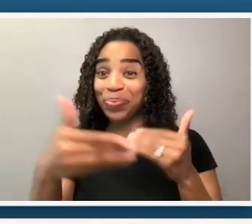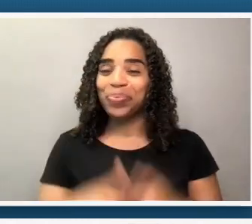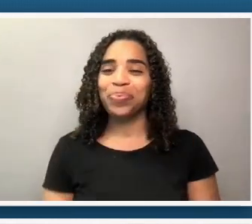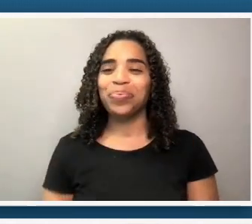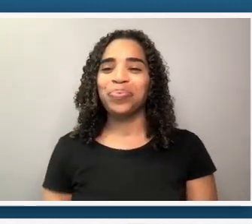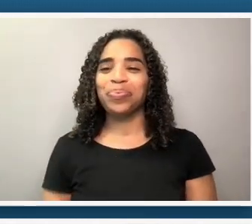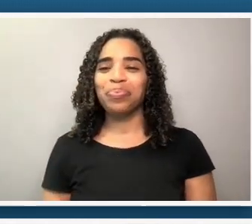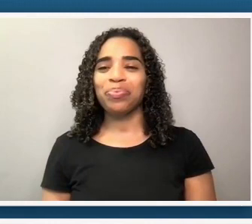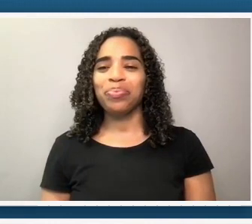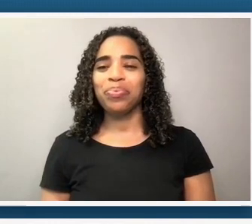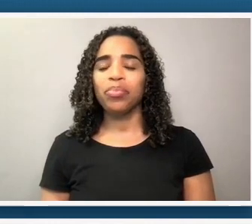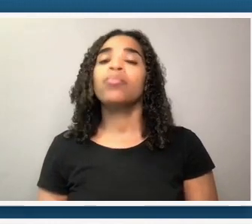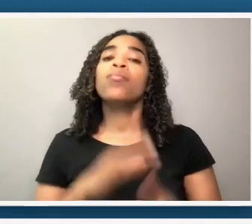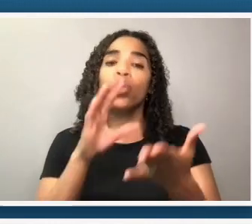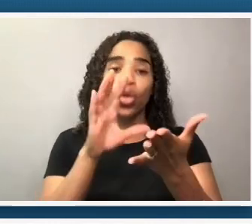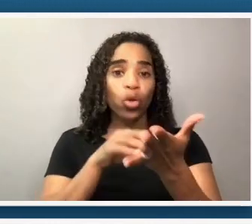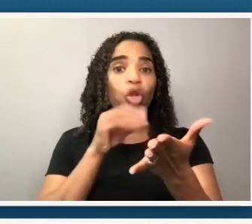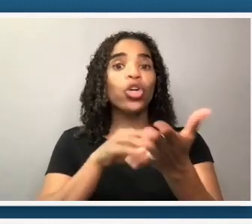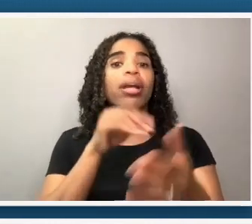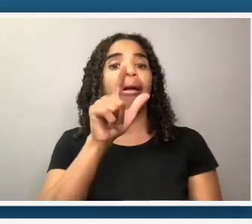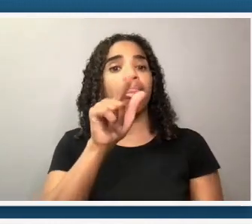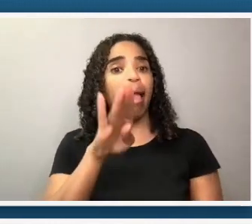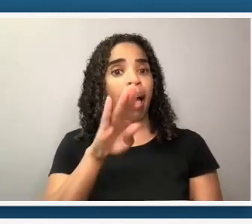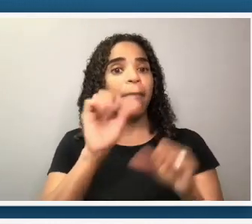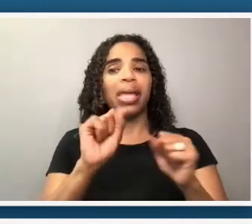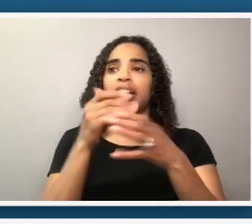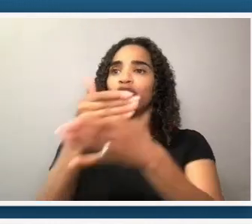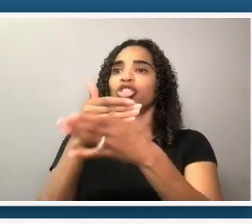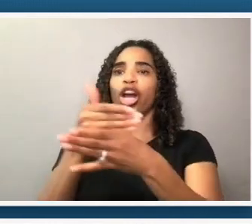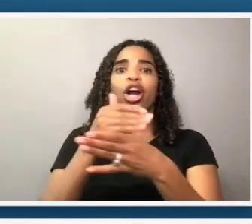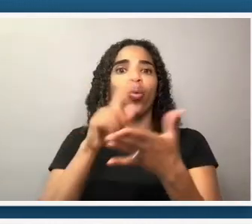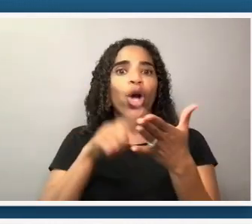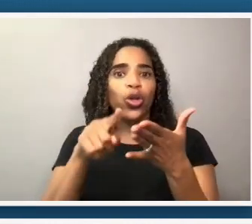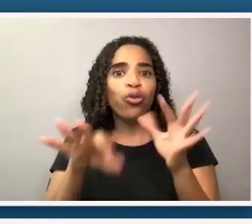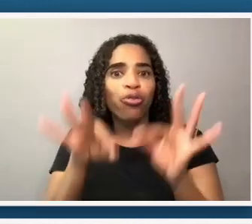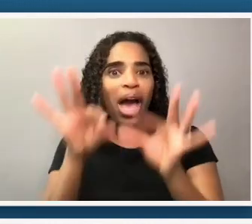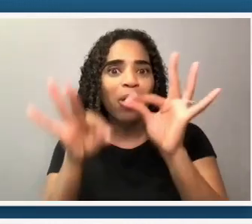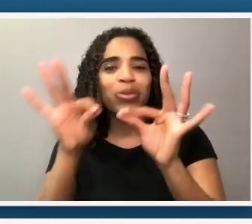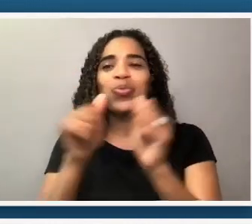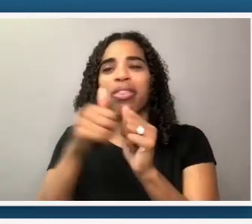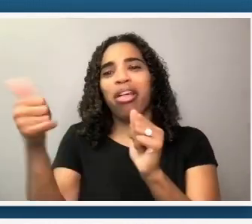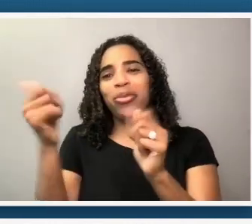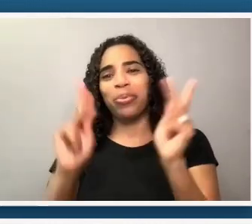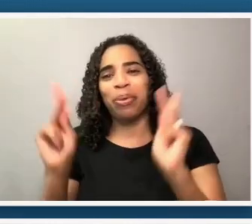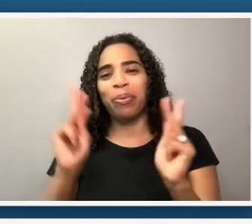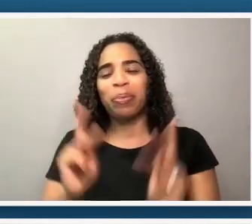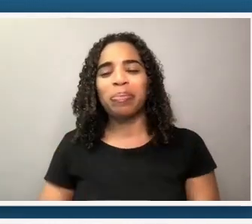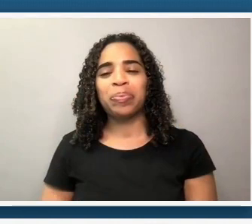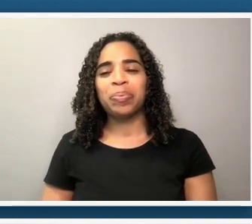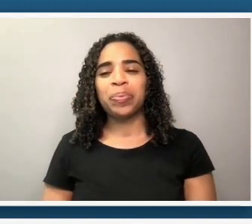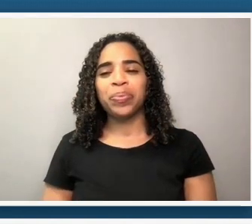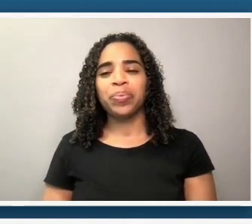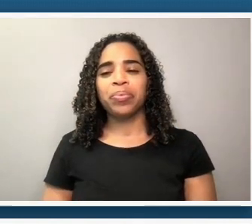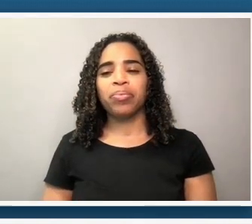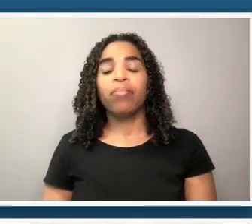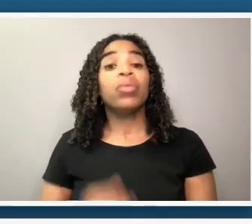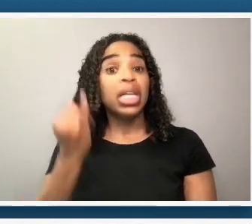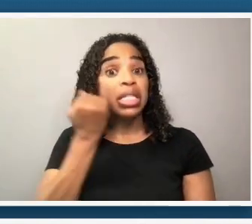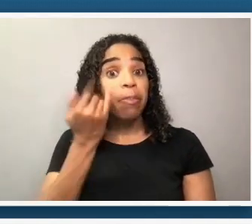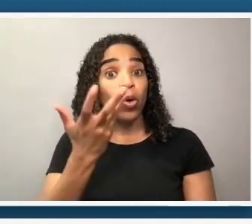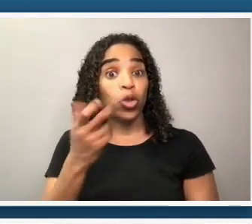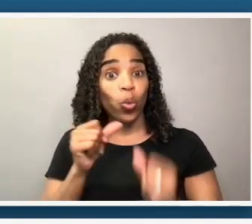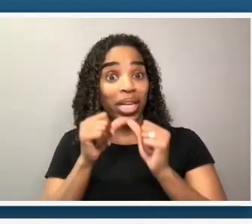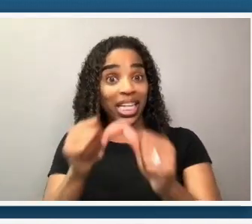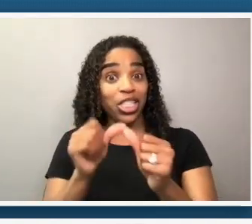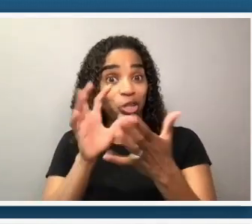you can use the Learning Lab to share your discoveries and creations with others. If you'd like to continue learning how to use the